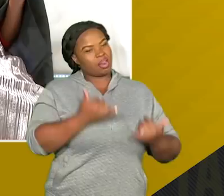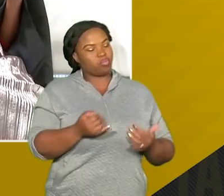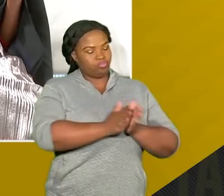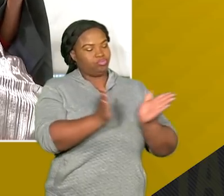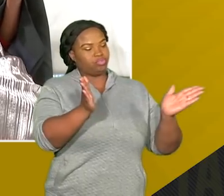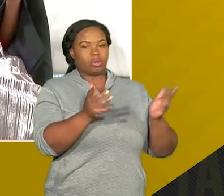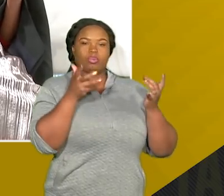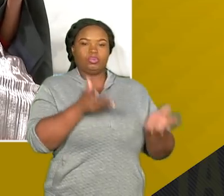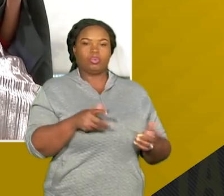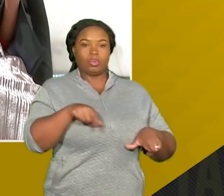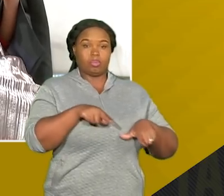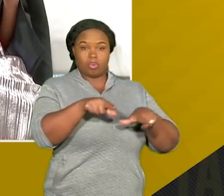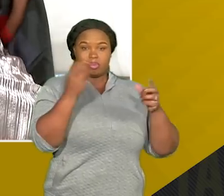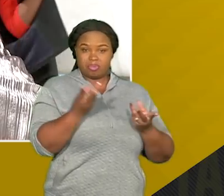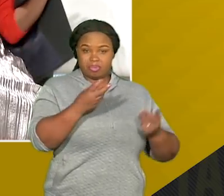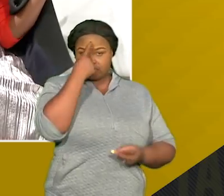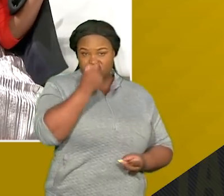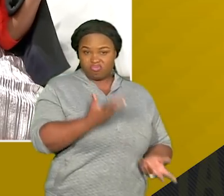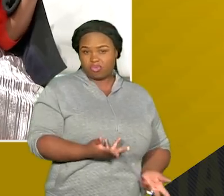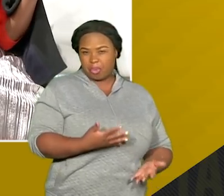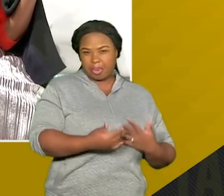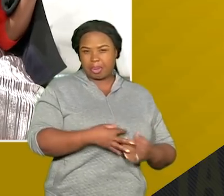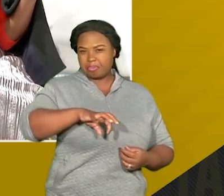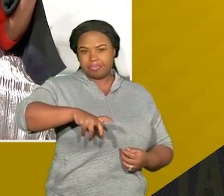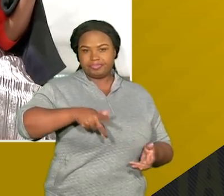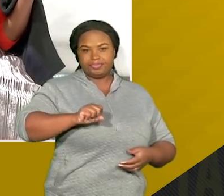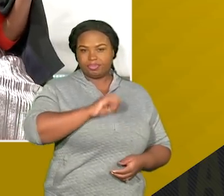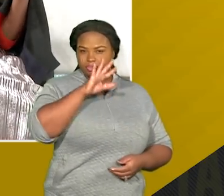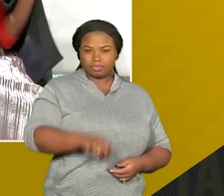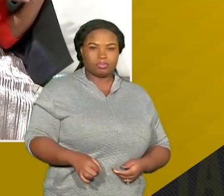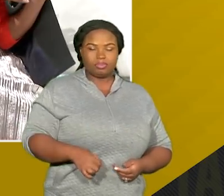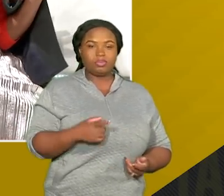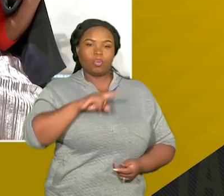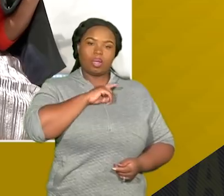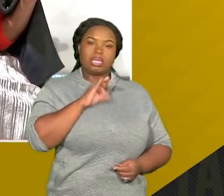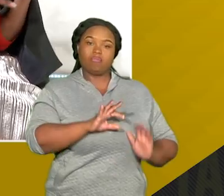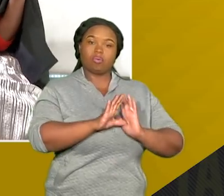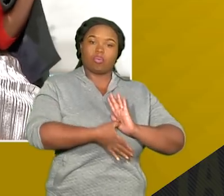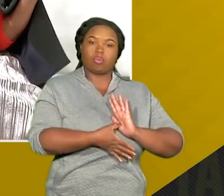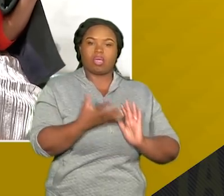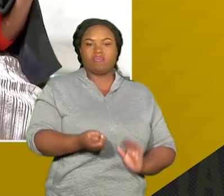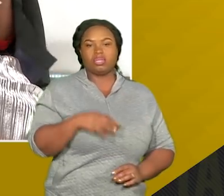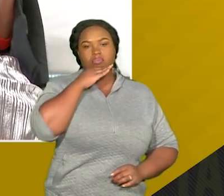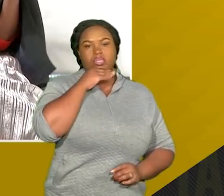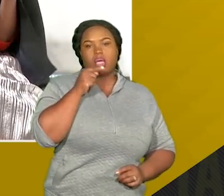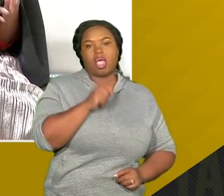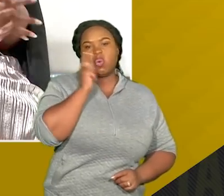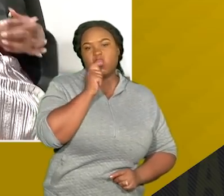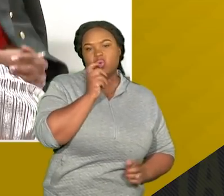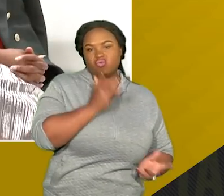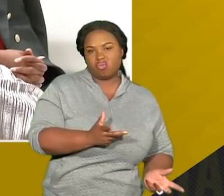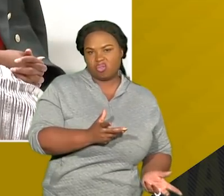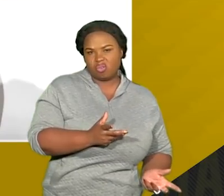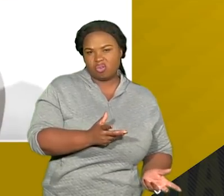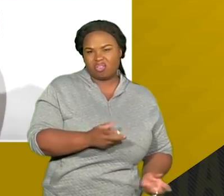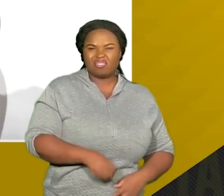general sentiment to Limpopo or in any province in South Africa for that matter, if you've got a disability, it means automatically baba go loile?